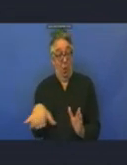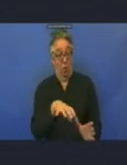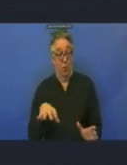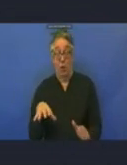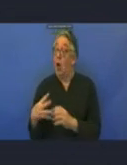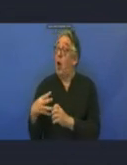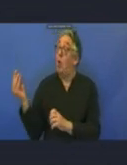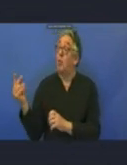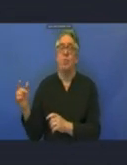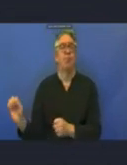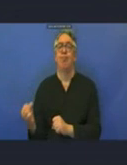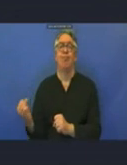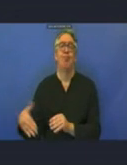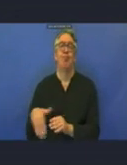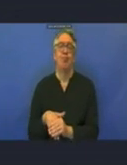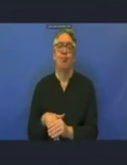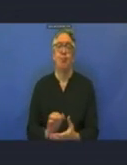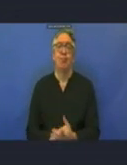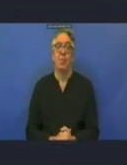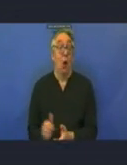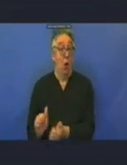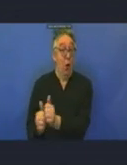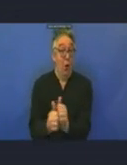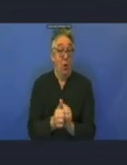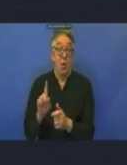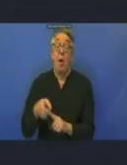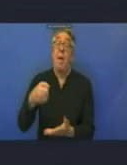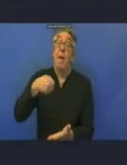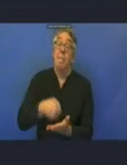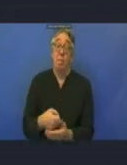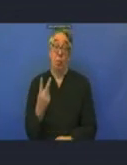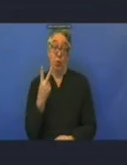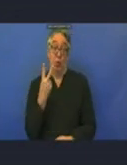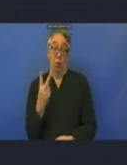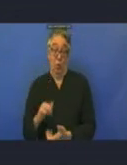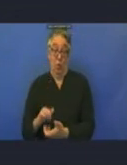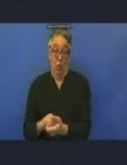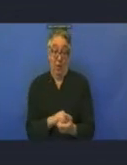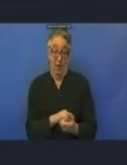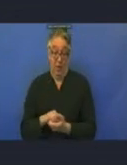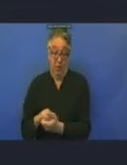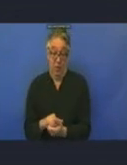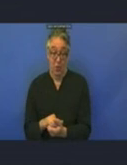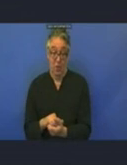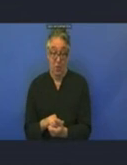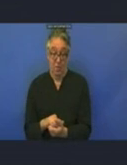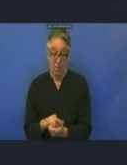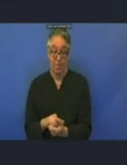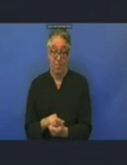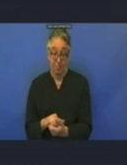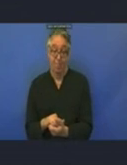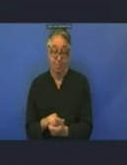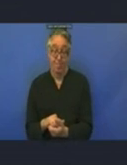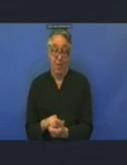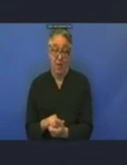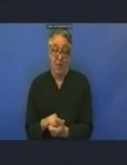To be eligible, consortium must involve a minimum of 2 organizations from 2 different program countries.